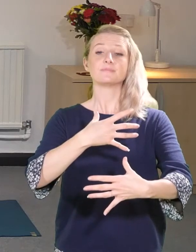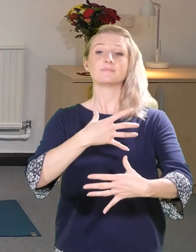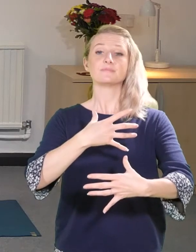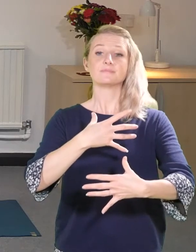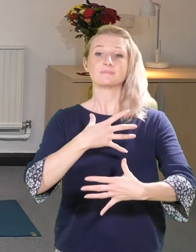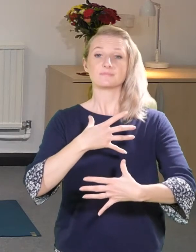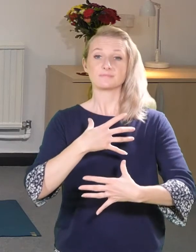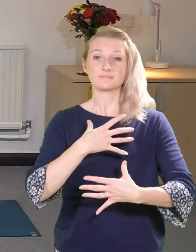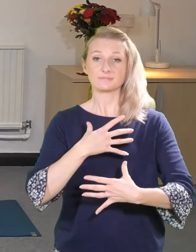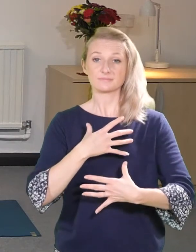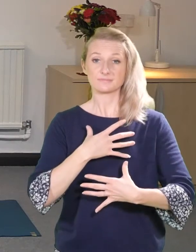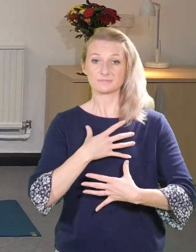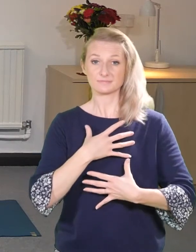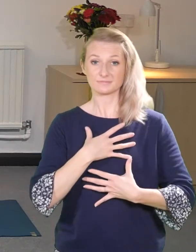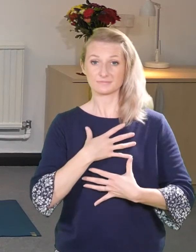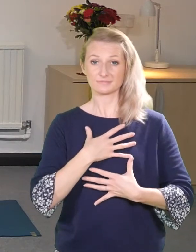Exhale.